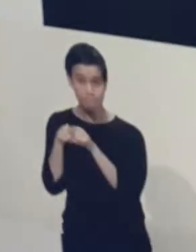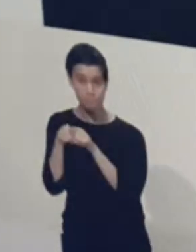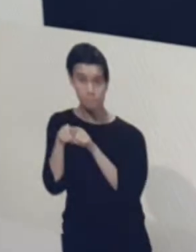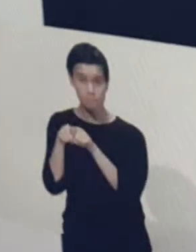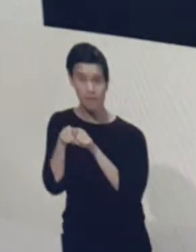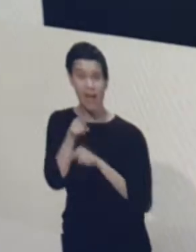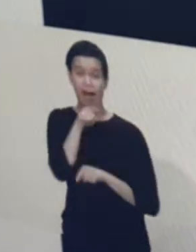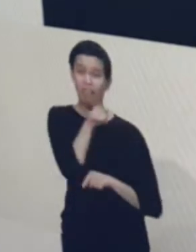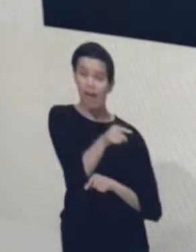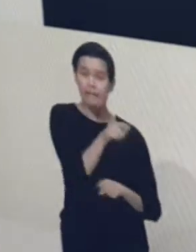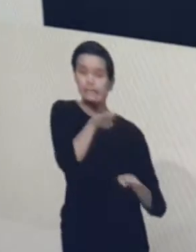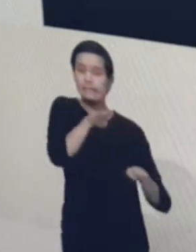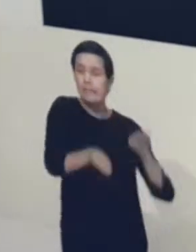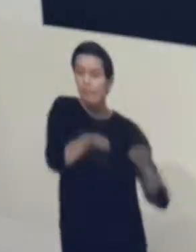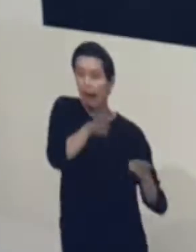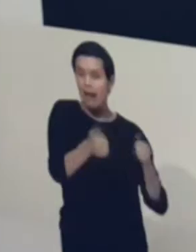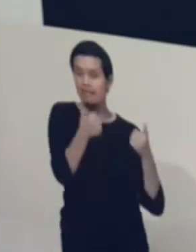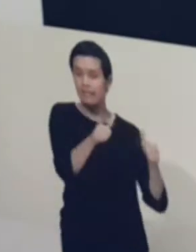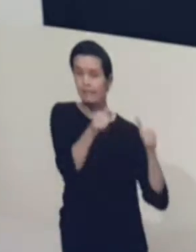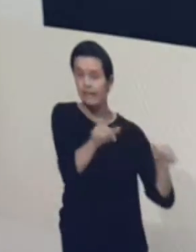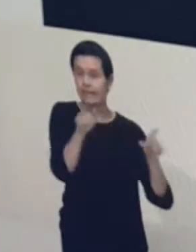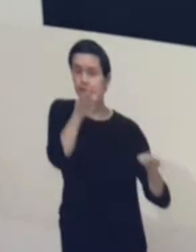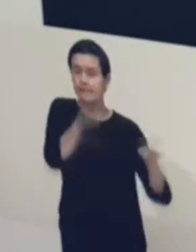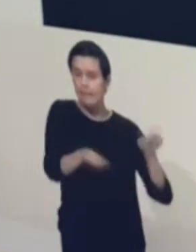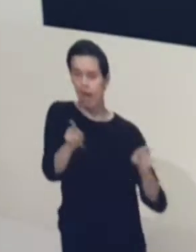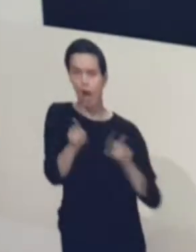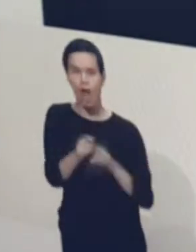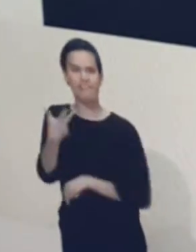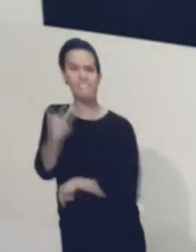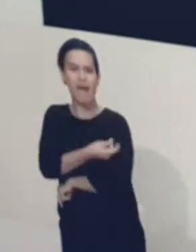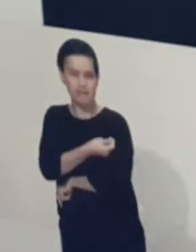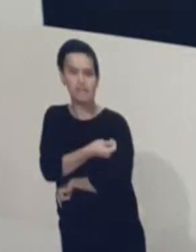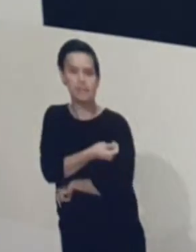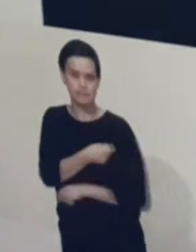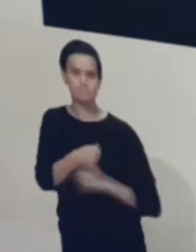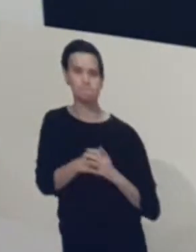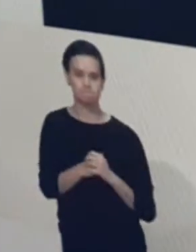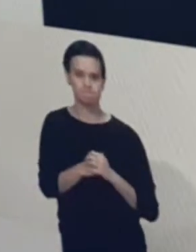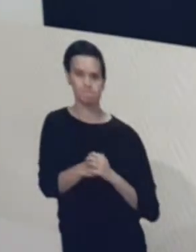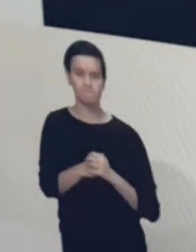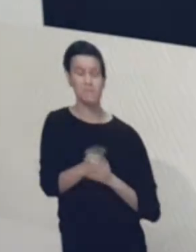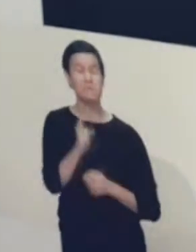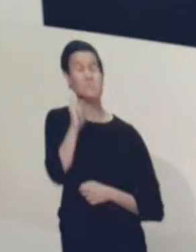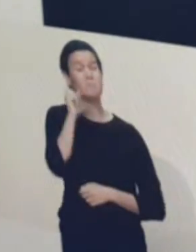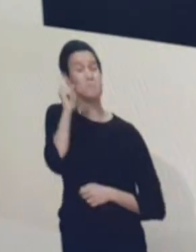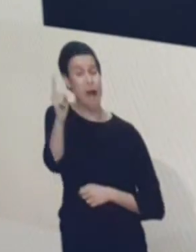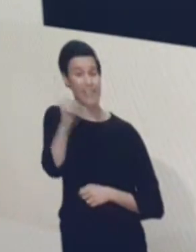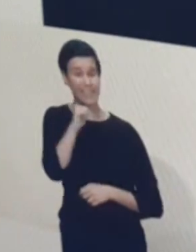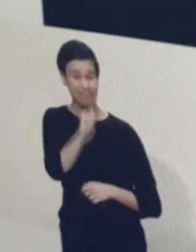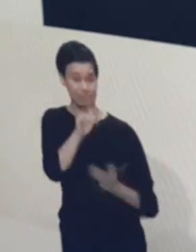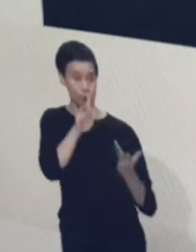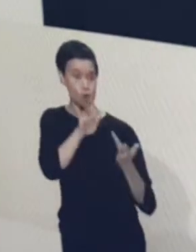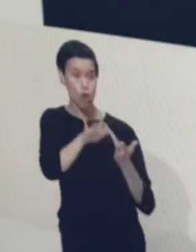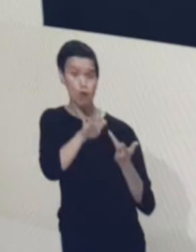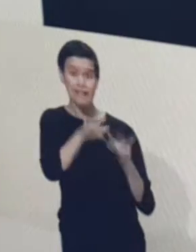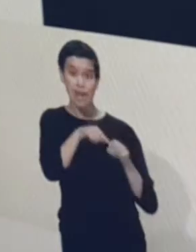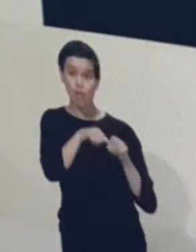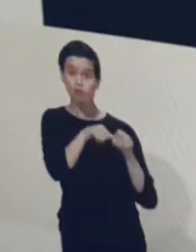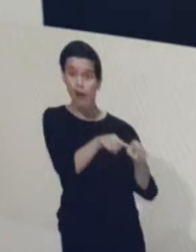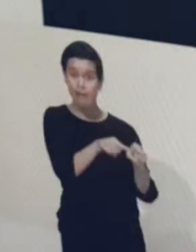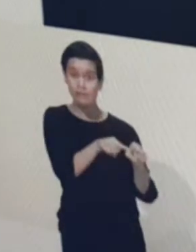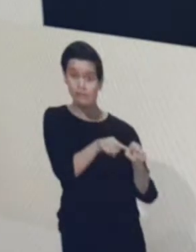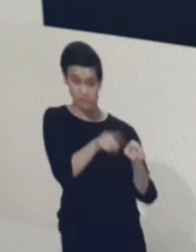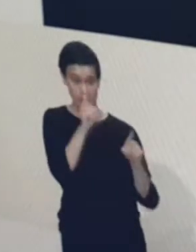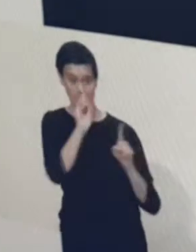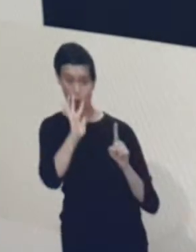90% as effective as a vaccine in stopping the spread of the virus. But I cannot emphasise enough that speed